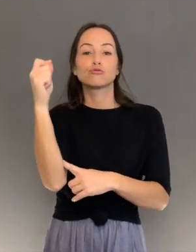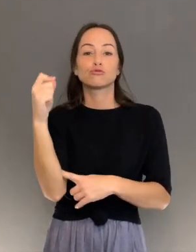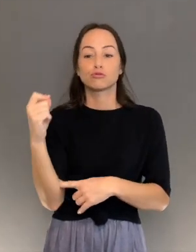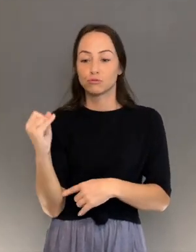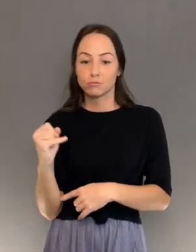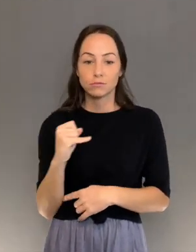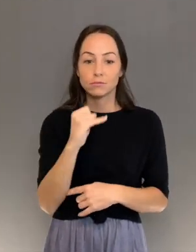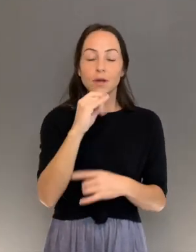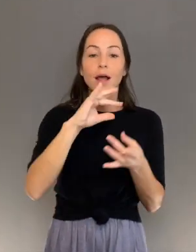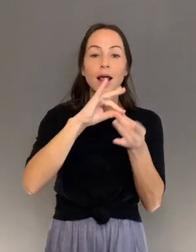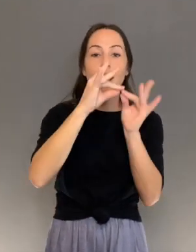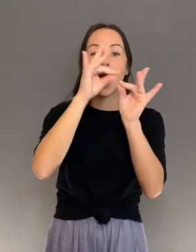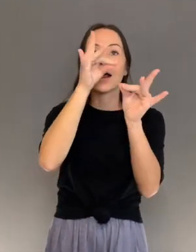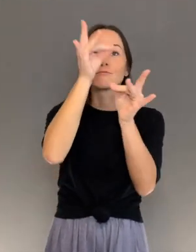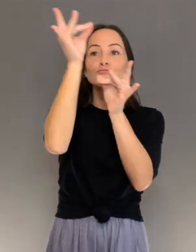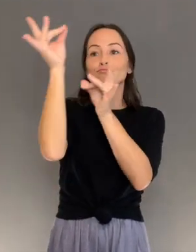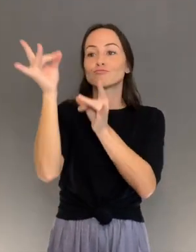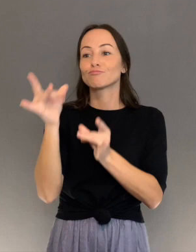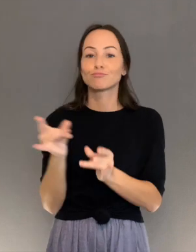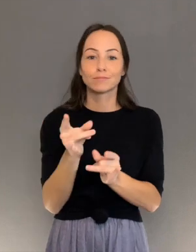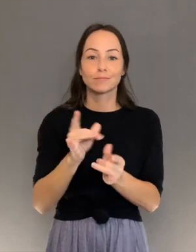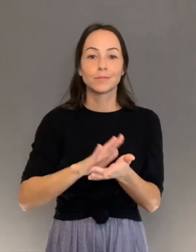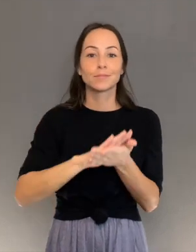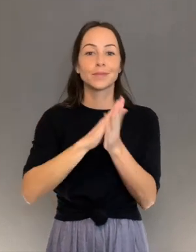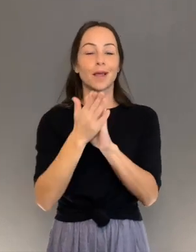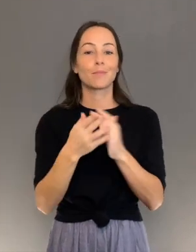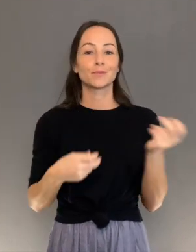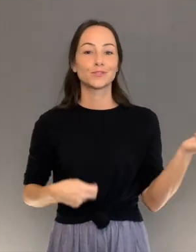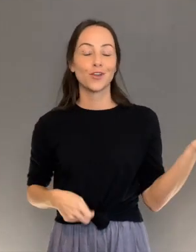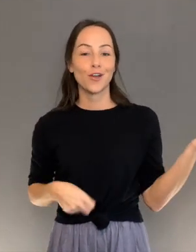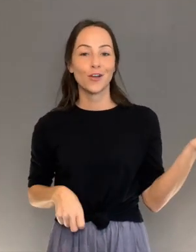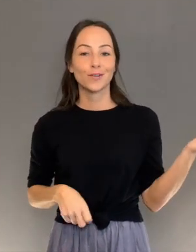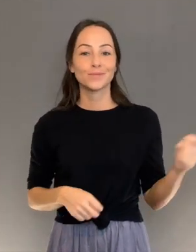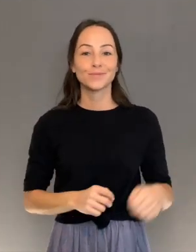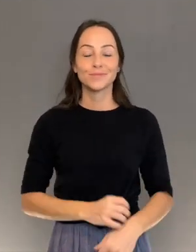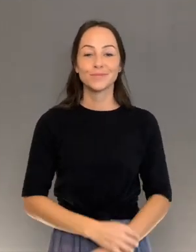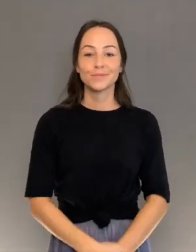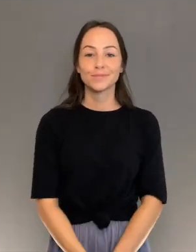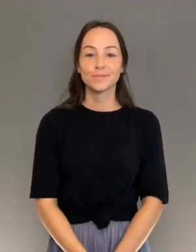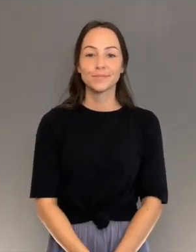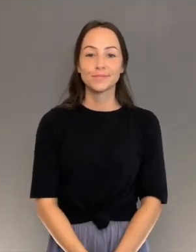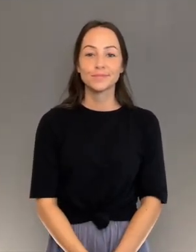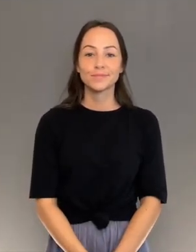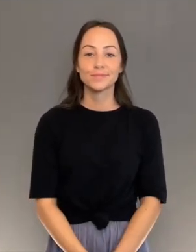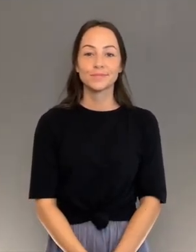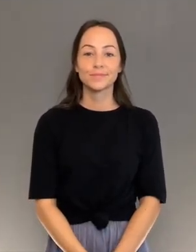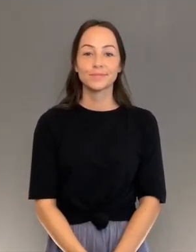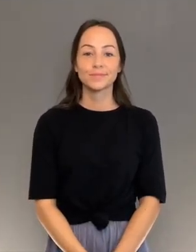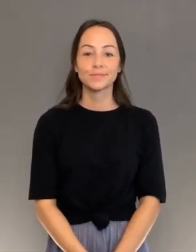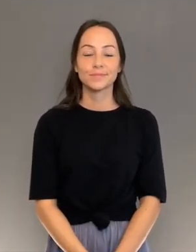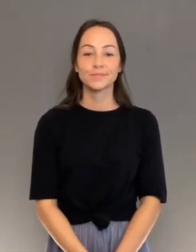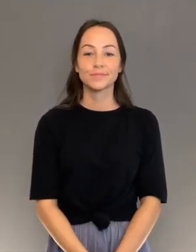the contours of the guitar and connect the individual shapes together.